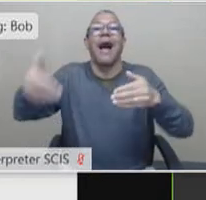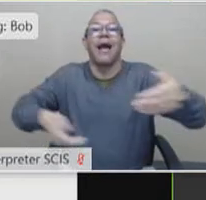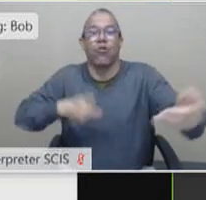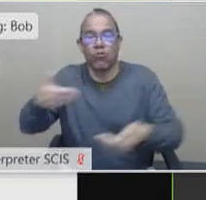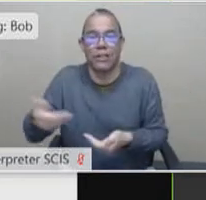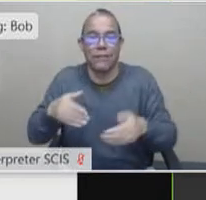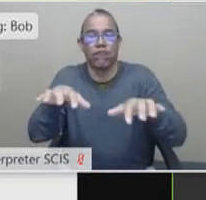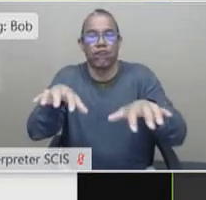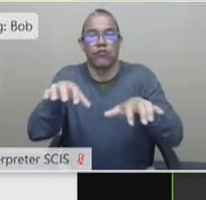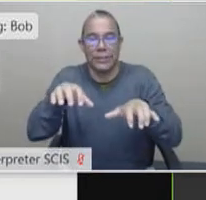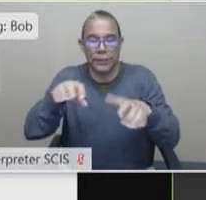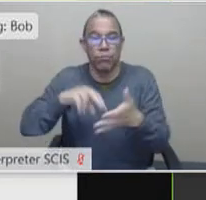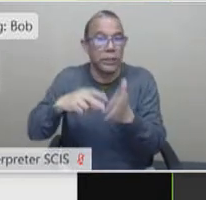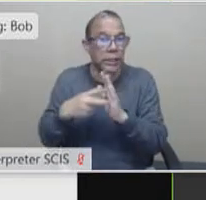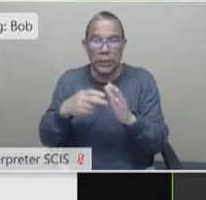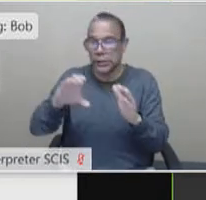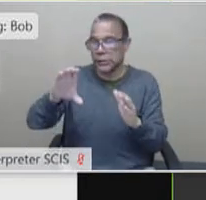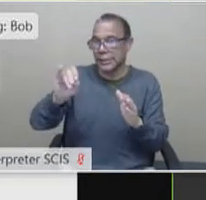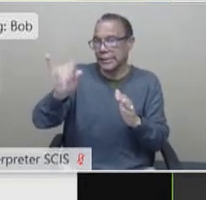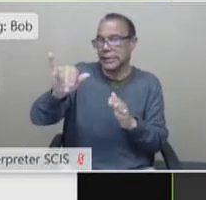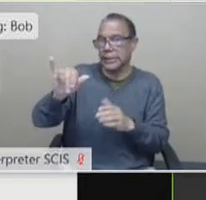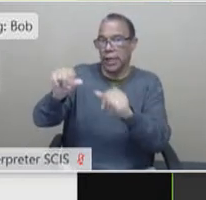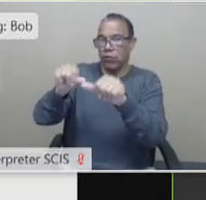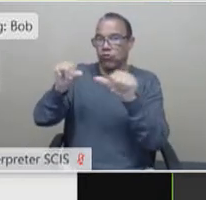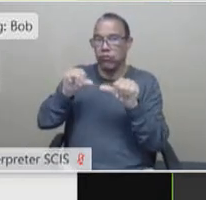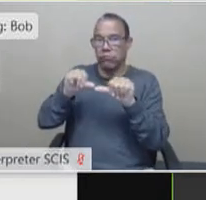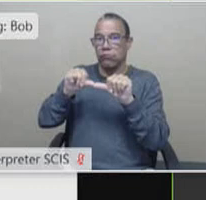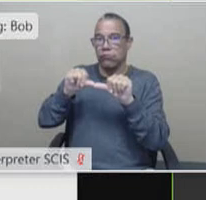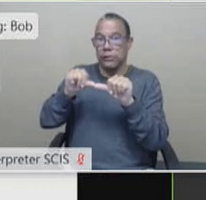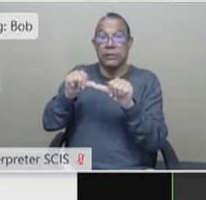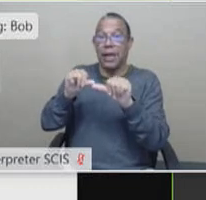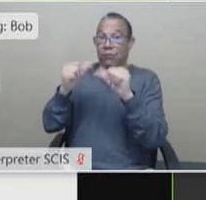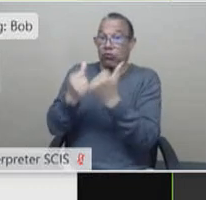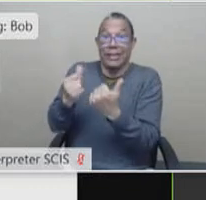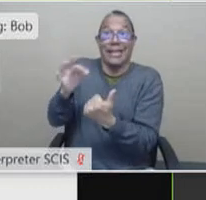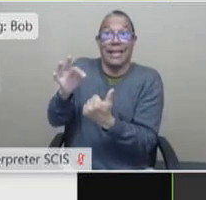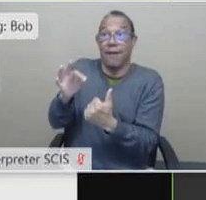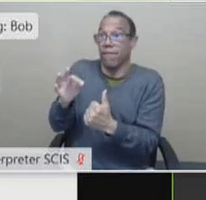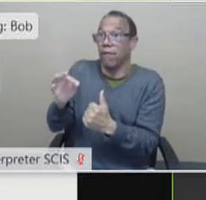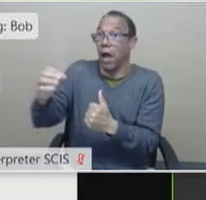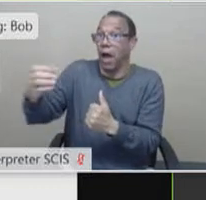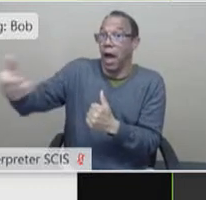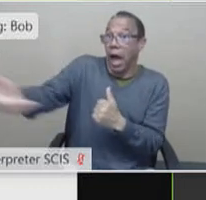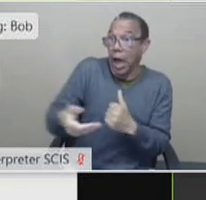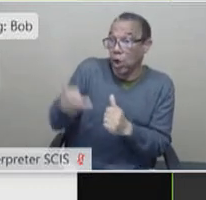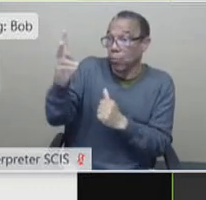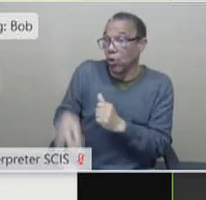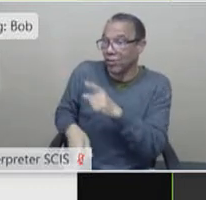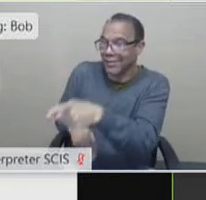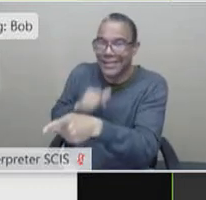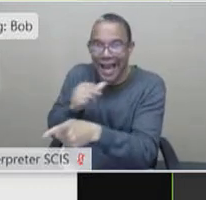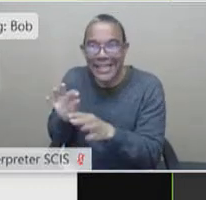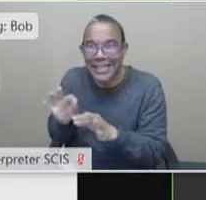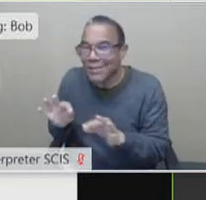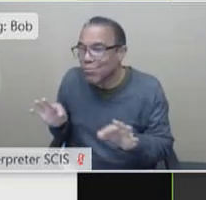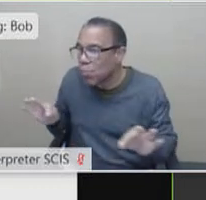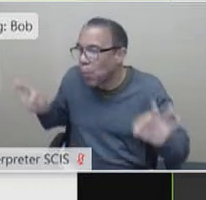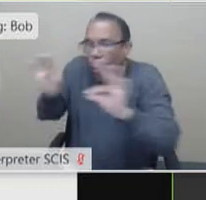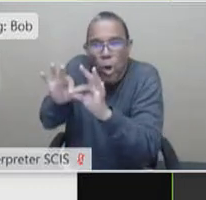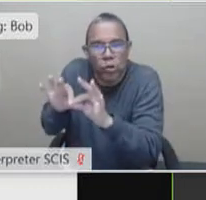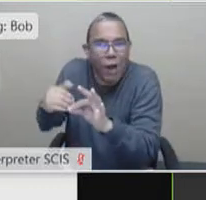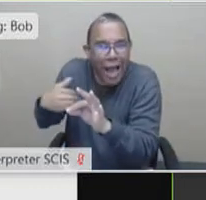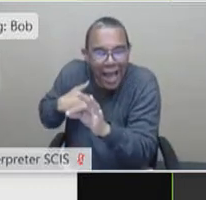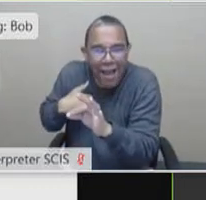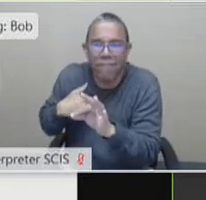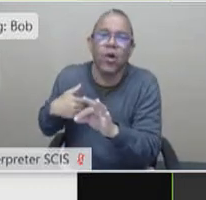that for city agencies, if the person is not absolutely critical to delivering the frontline services, we're deferring any hires there. We're